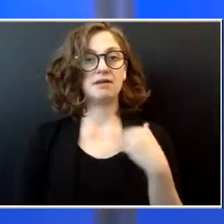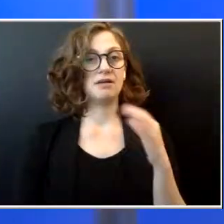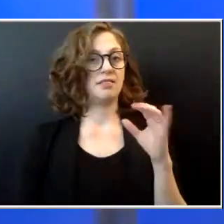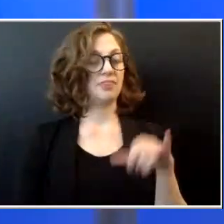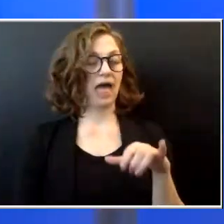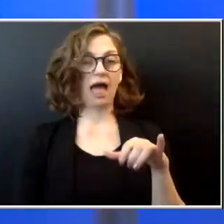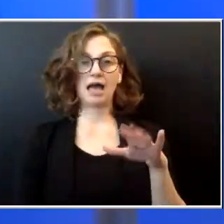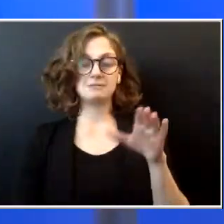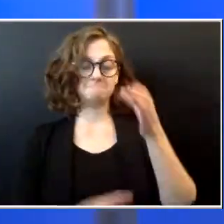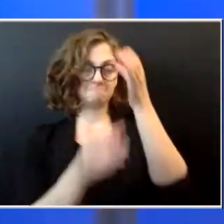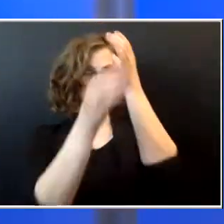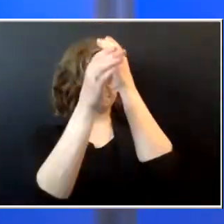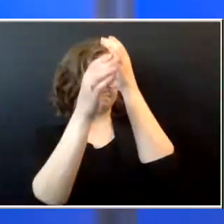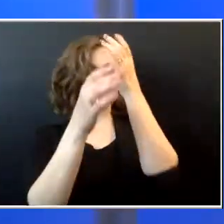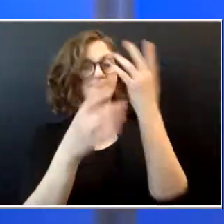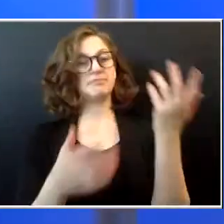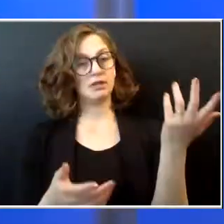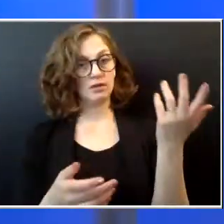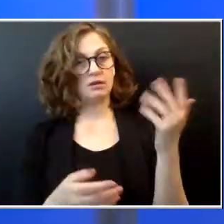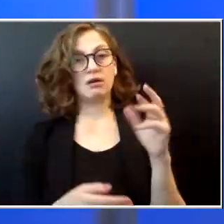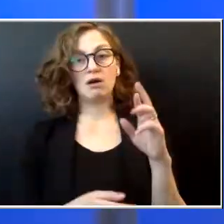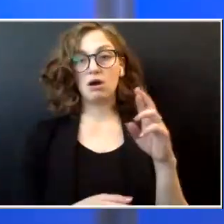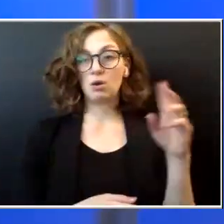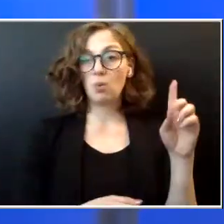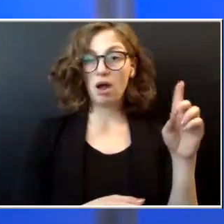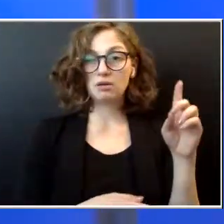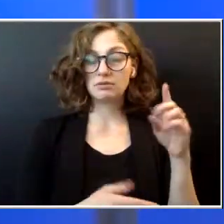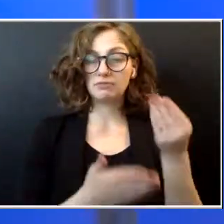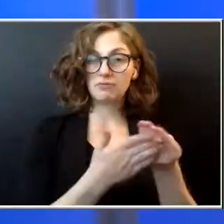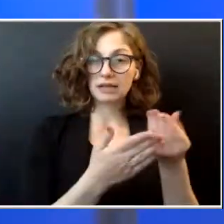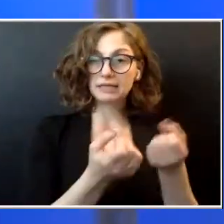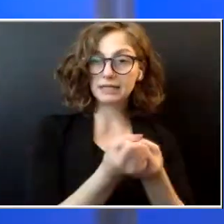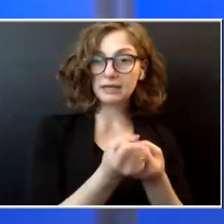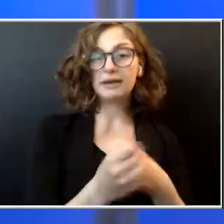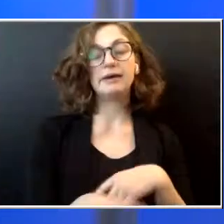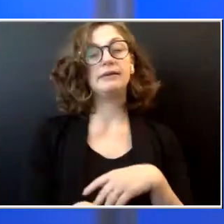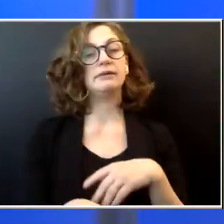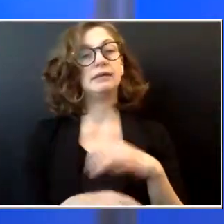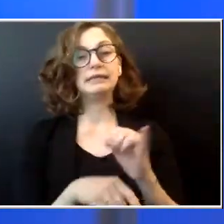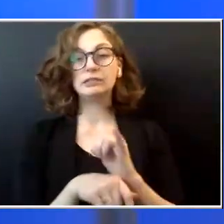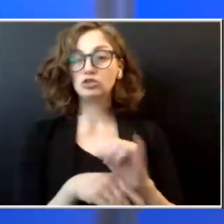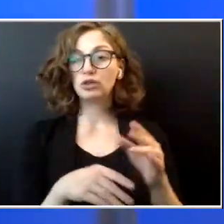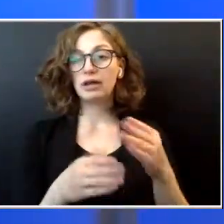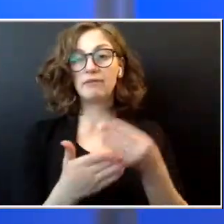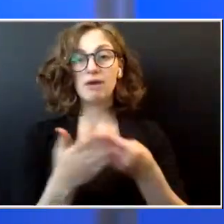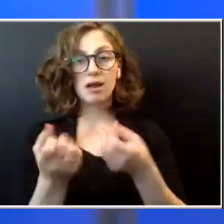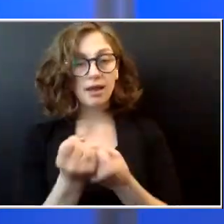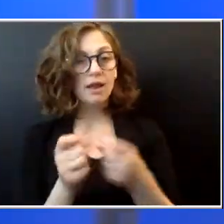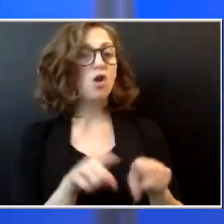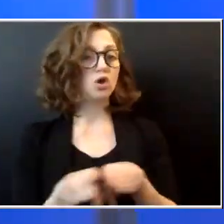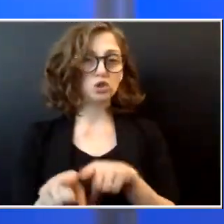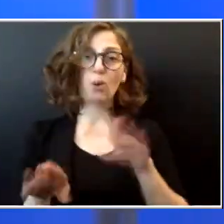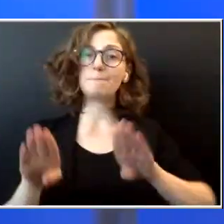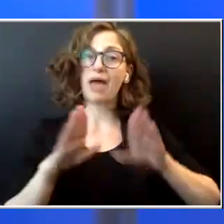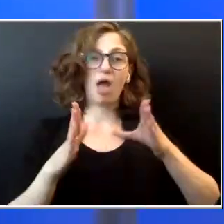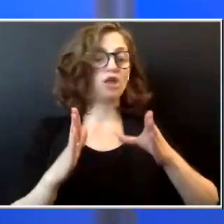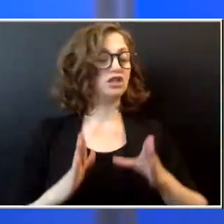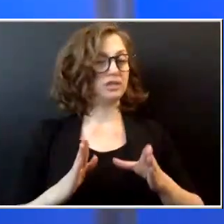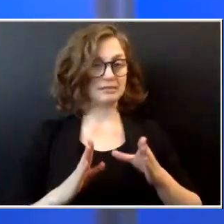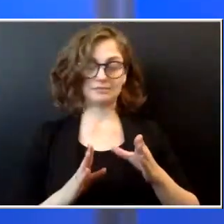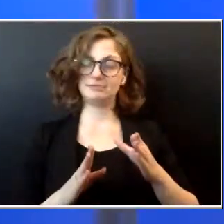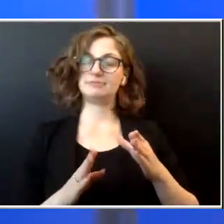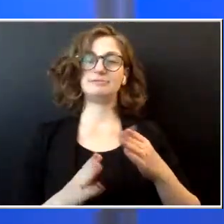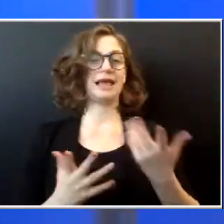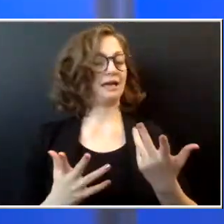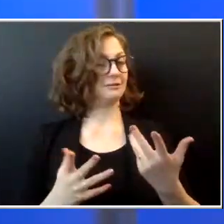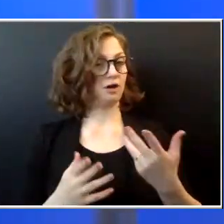industry funded, as well as biologists and everything like that. Who also contribute to that. And so with that,